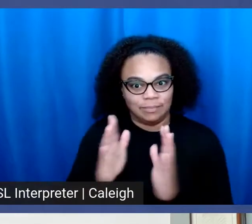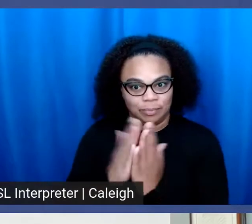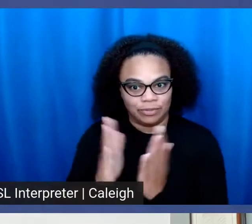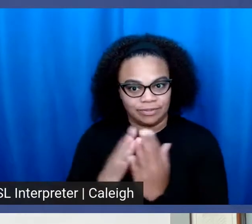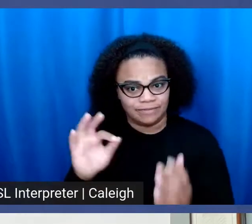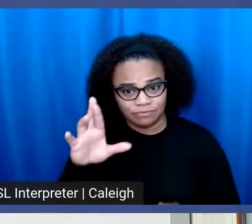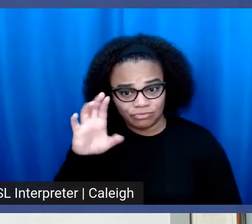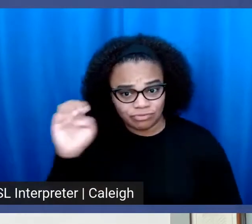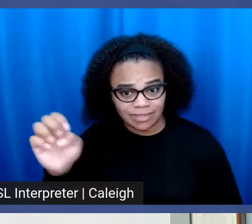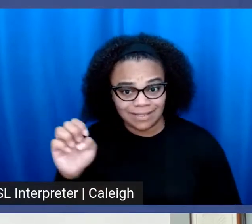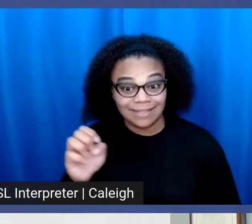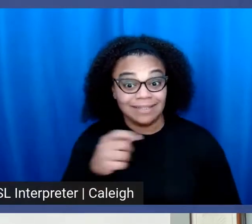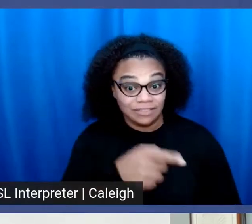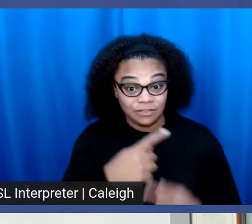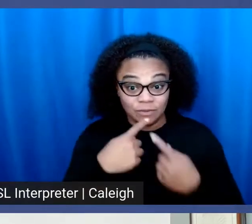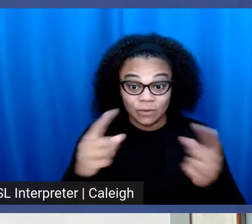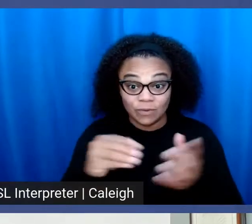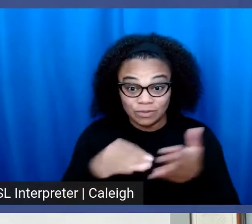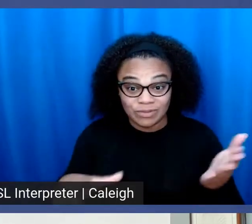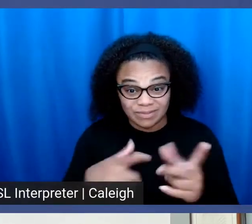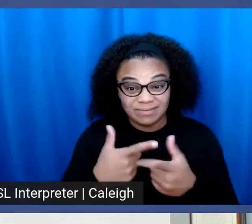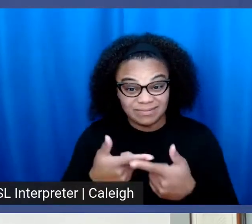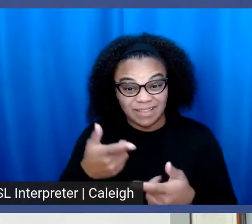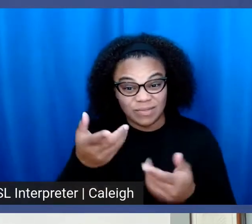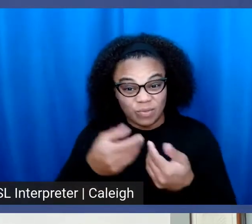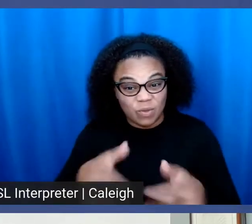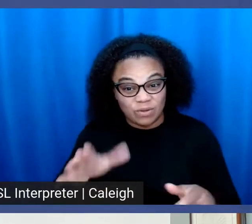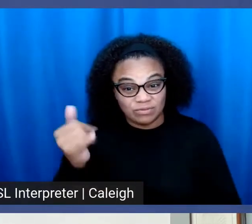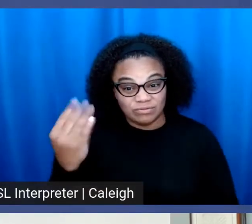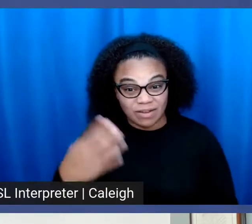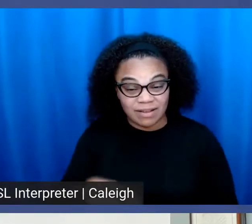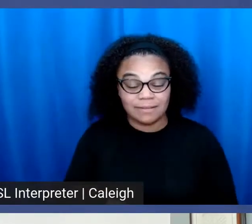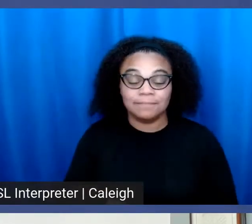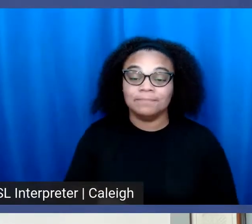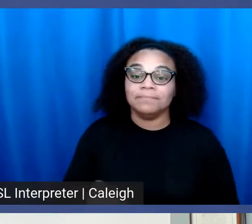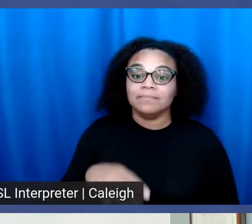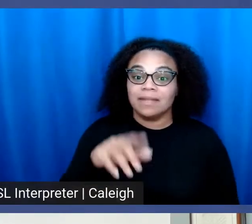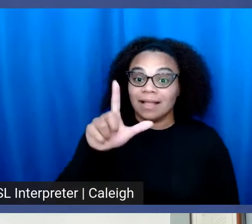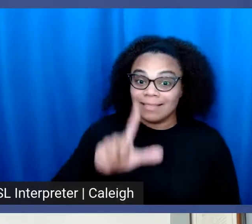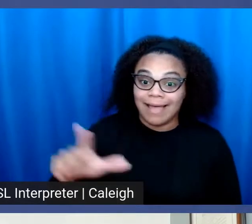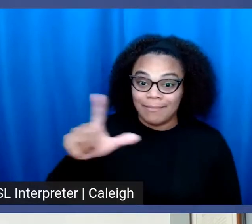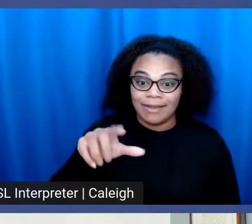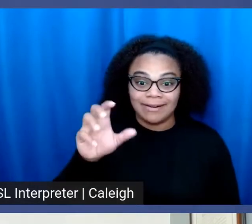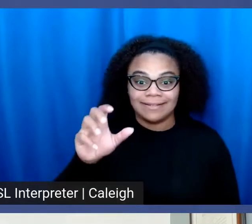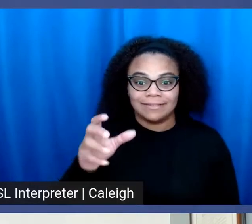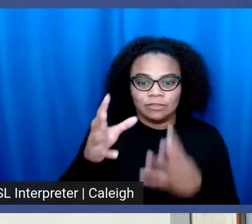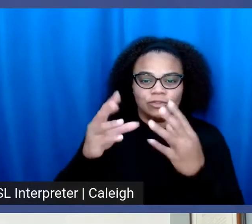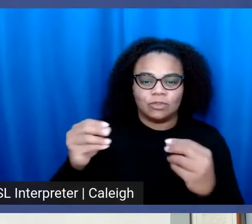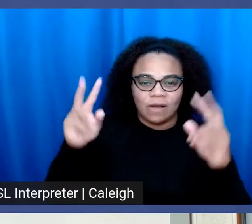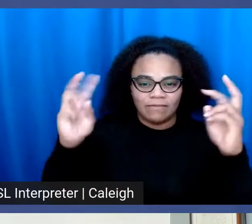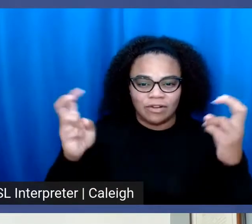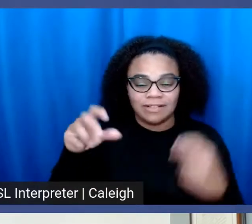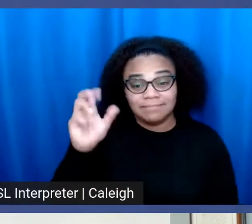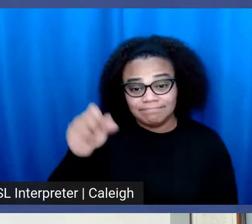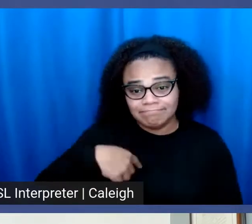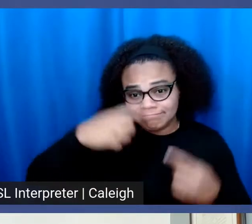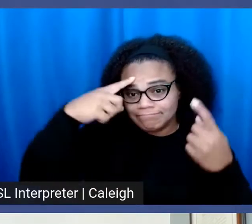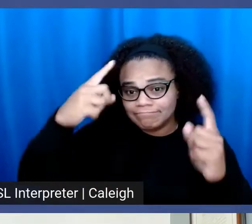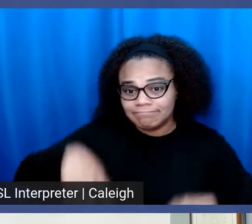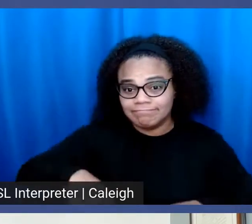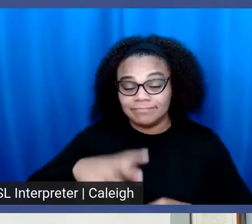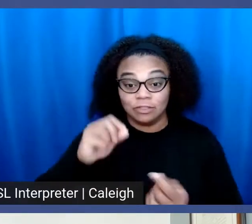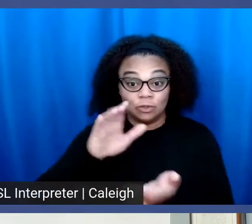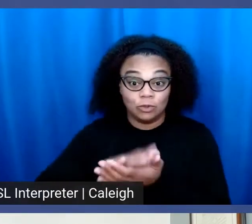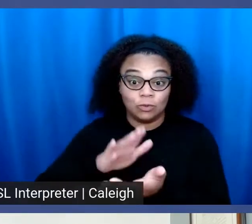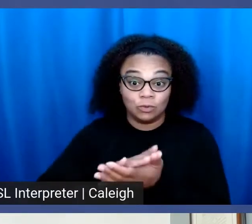just terrible. Will mentioned that libraries are soft targets, and I agree with that. And I think school libraries are especially